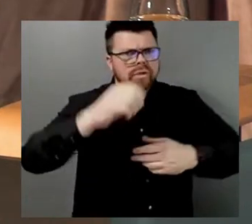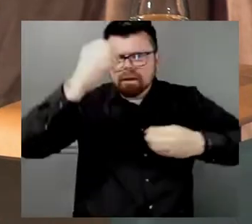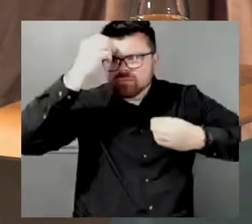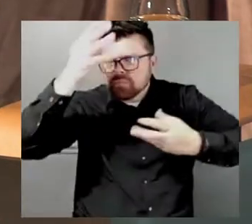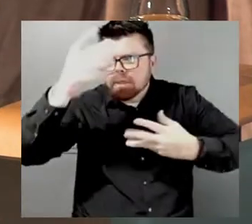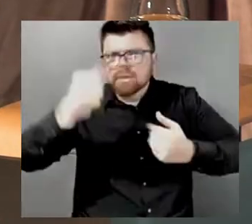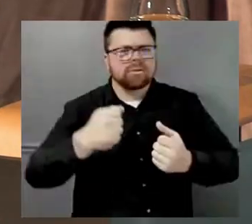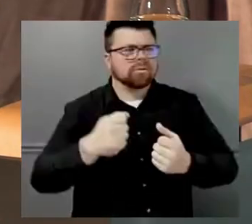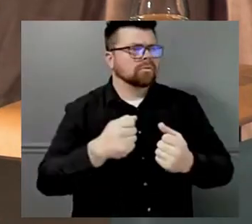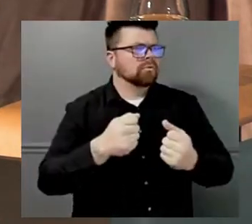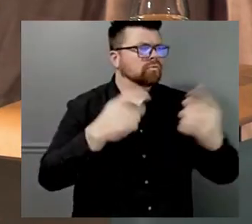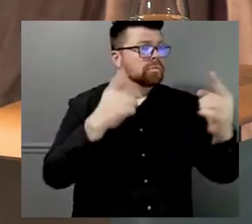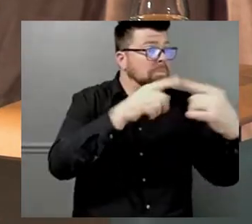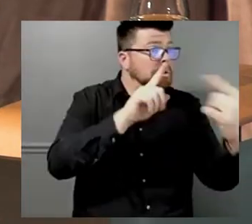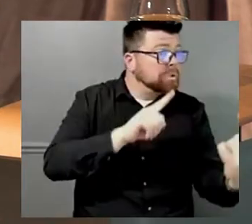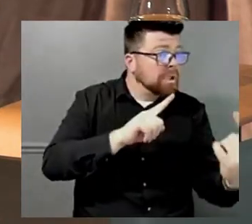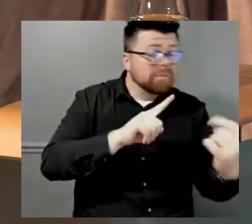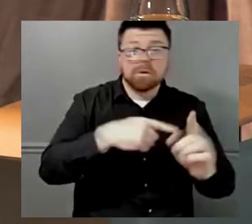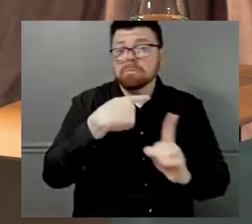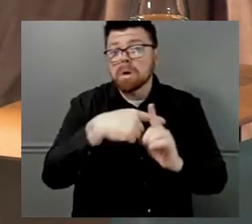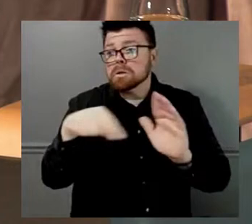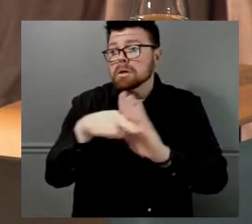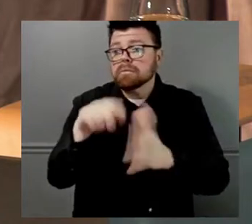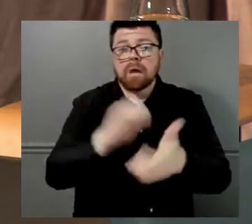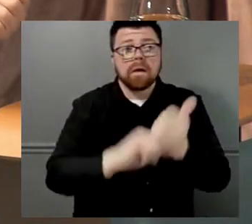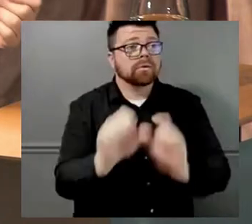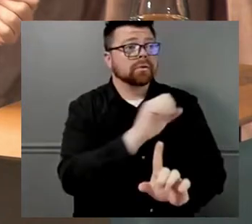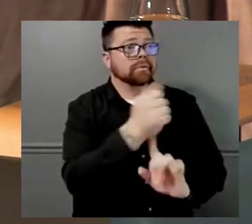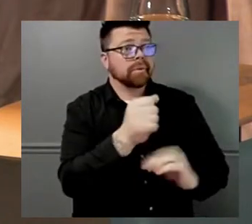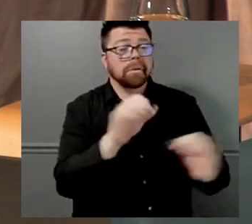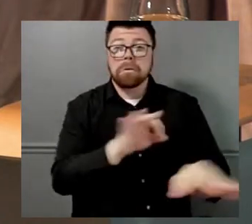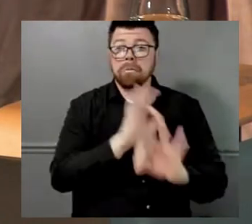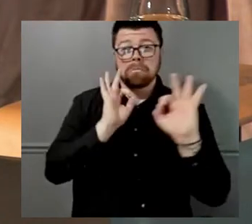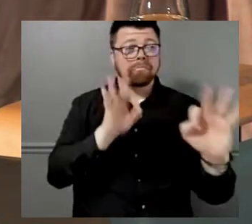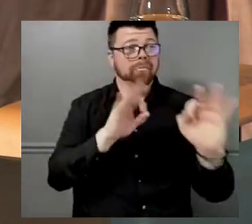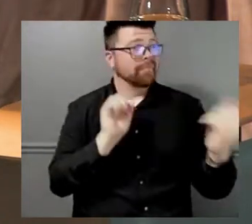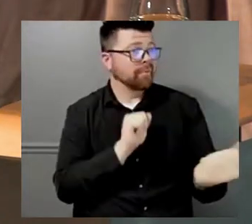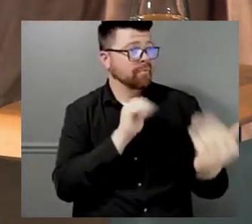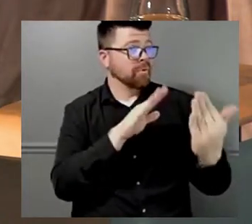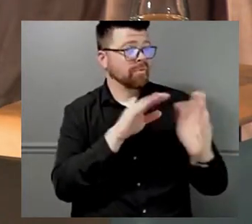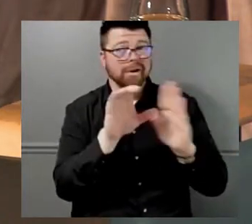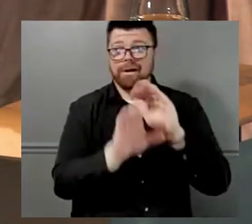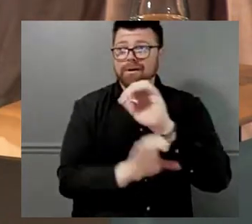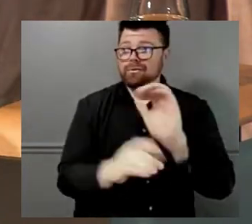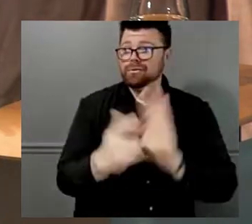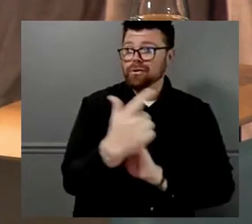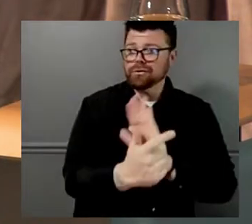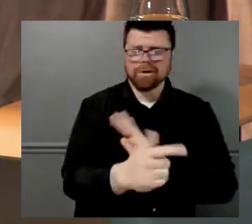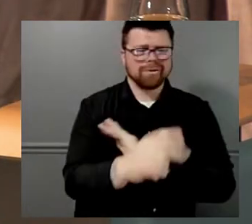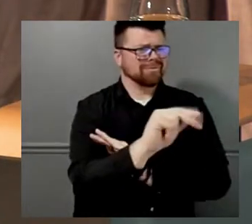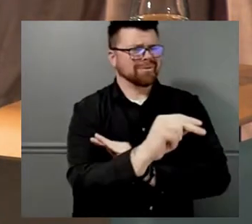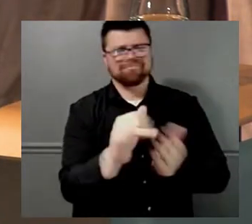of every situation. There is no perfect approach to constitutional law. There are exceptions.